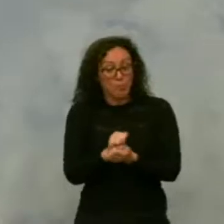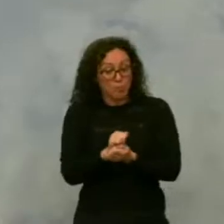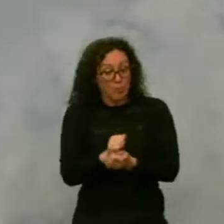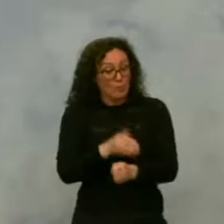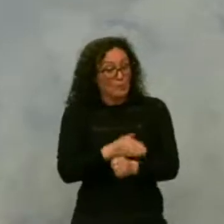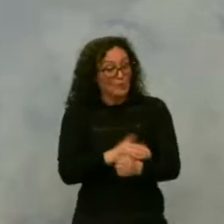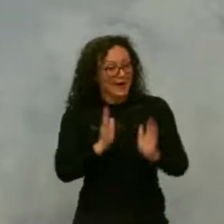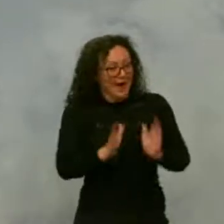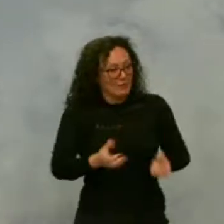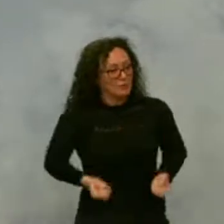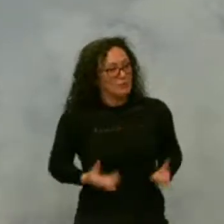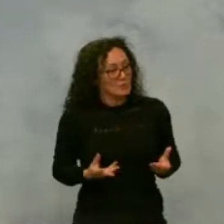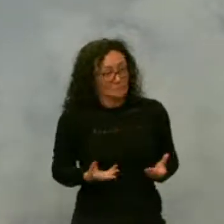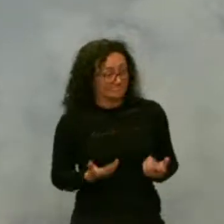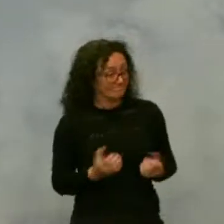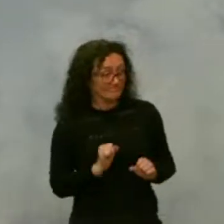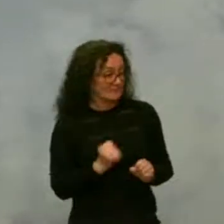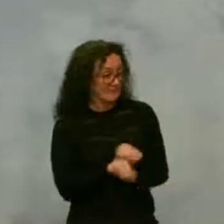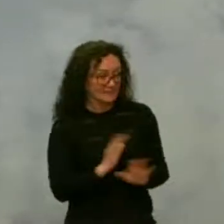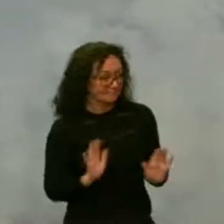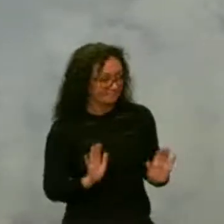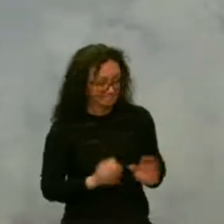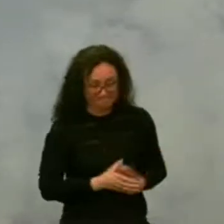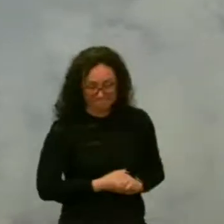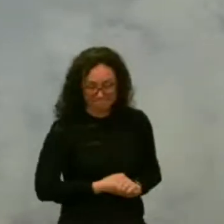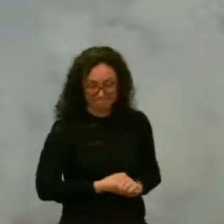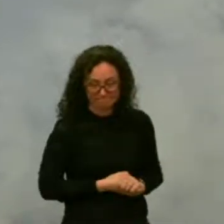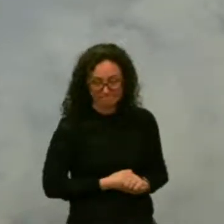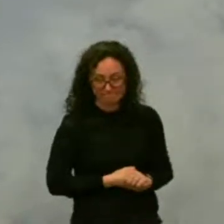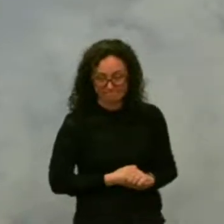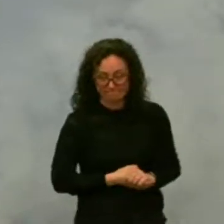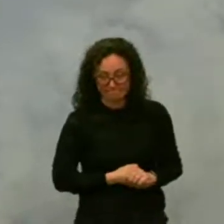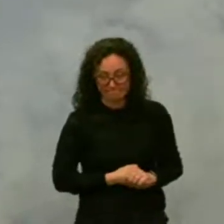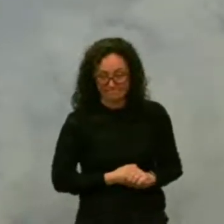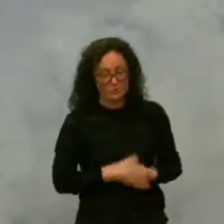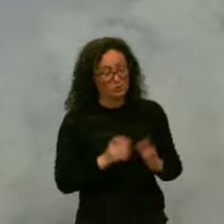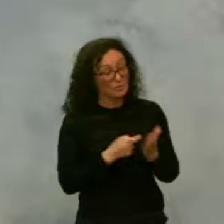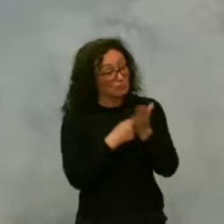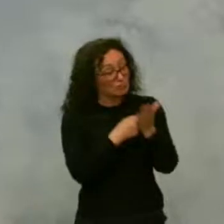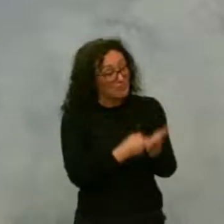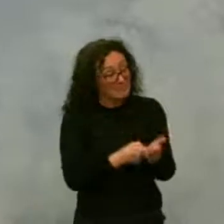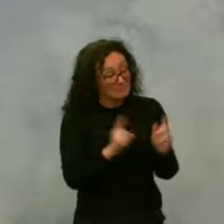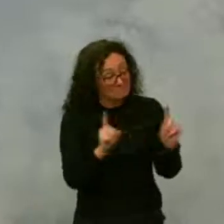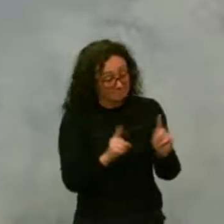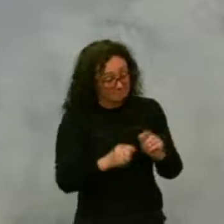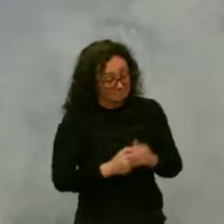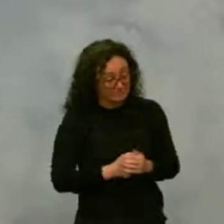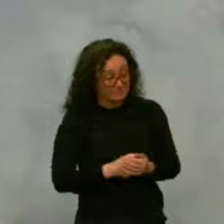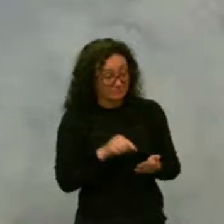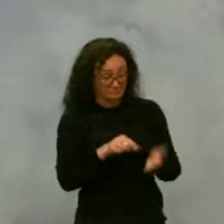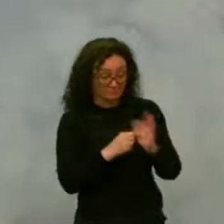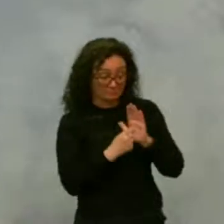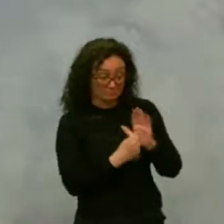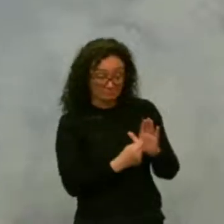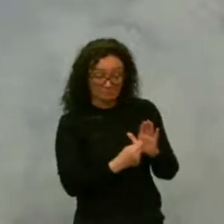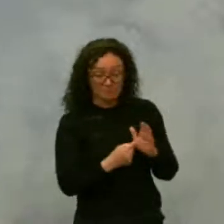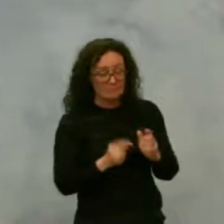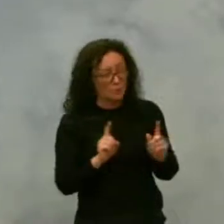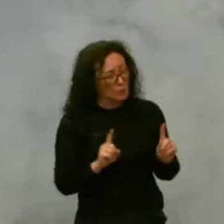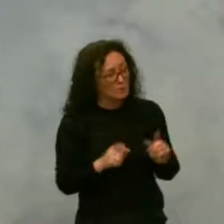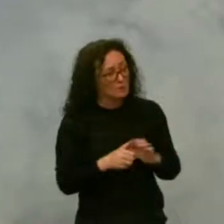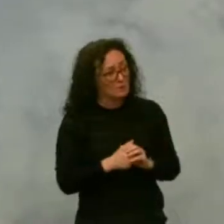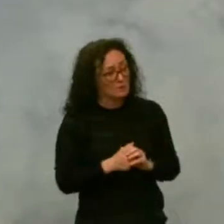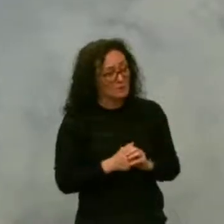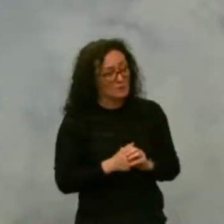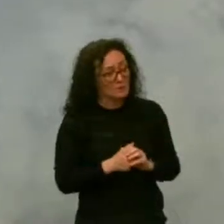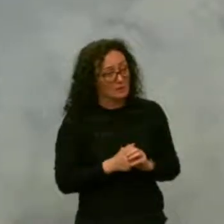in 2021-22. So in terms of the recommendations, these reflect the fact that parts of this report